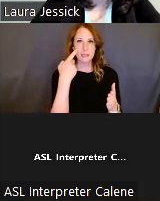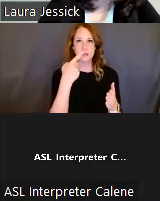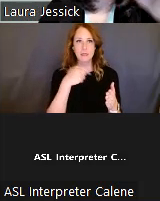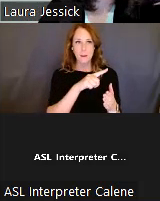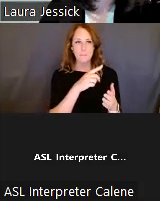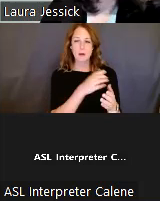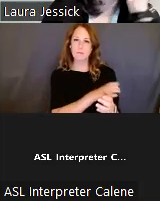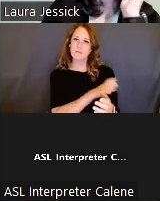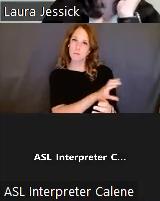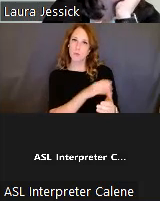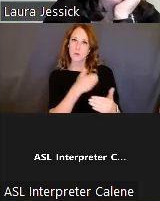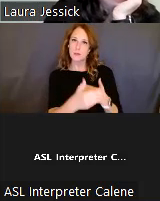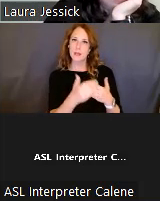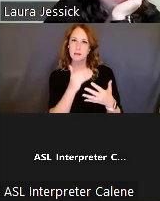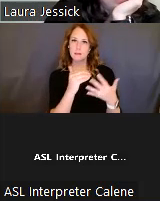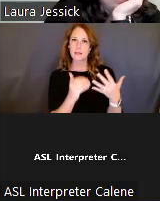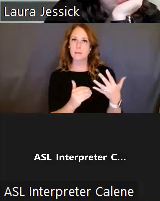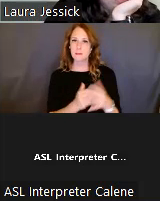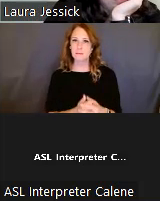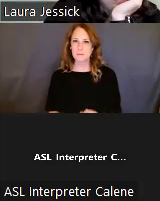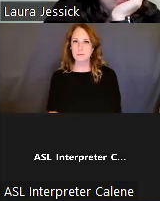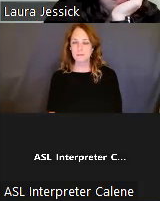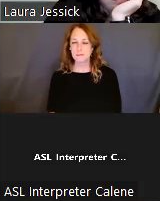with the next steps.